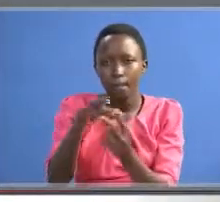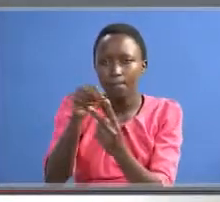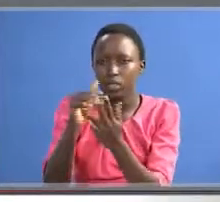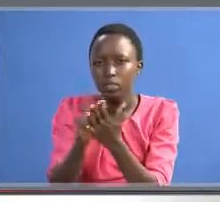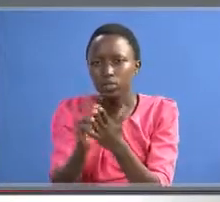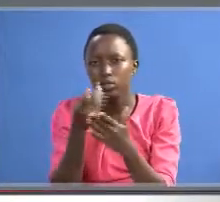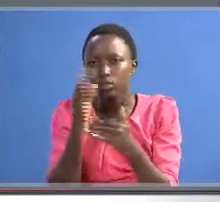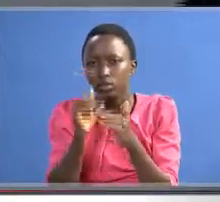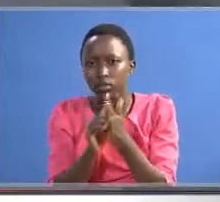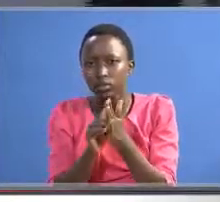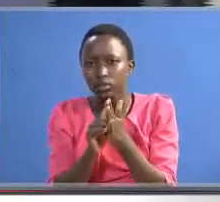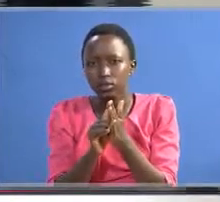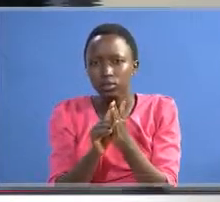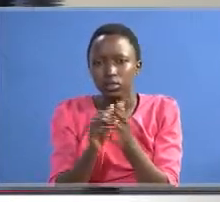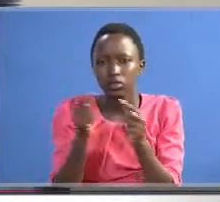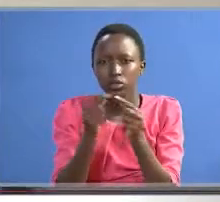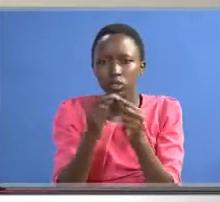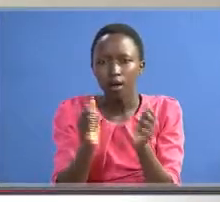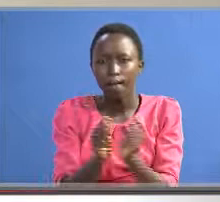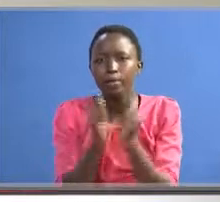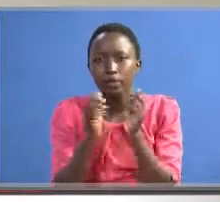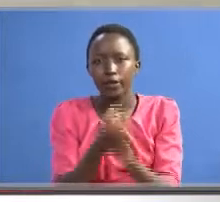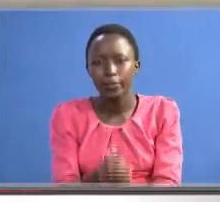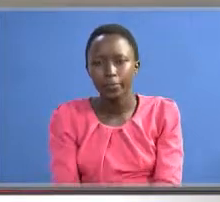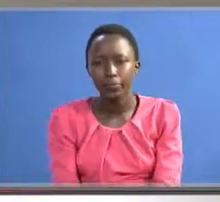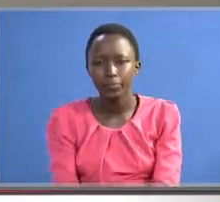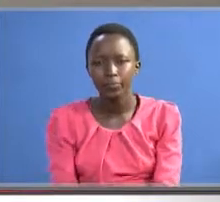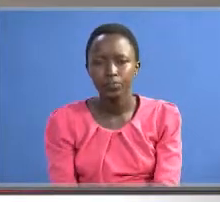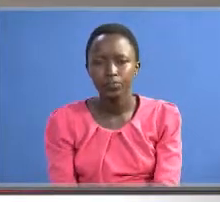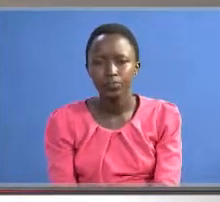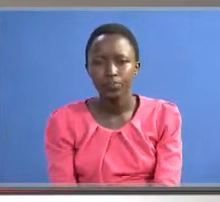probably press charges where injury had occurred.